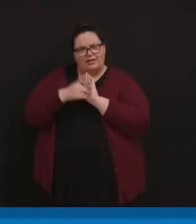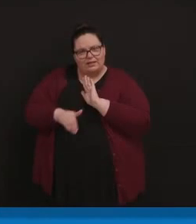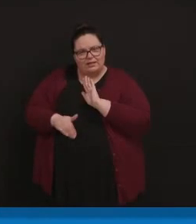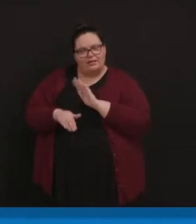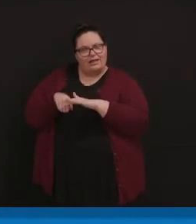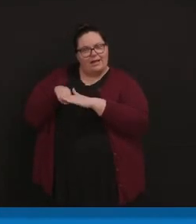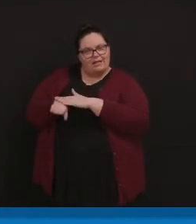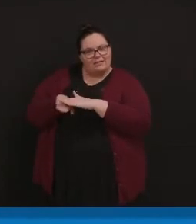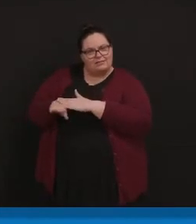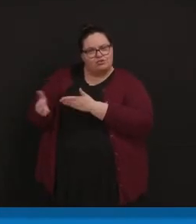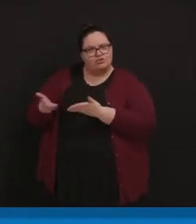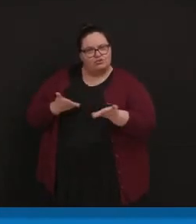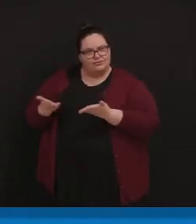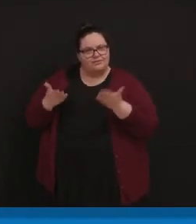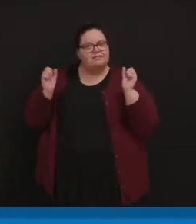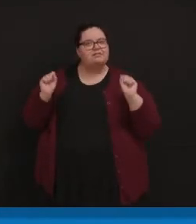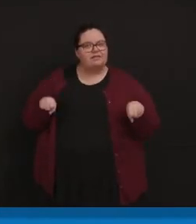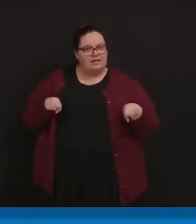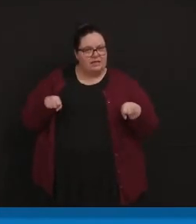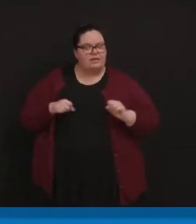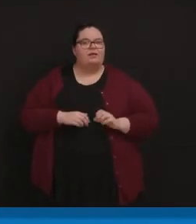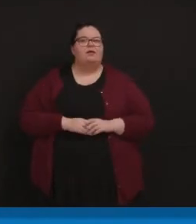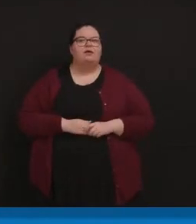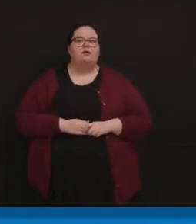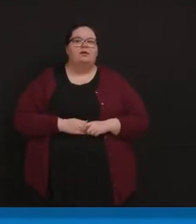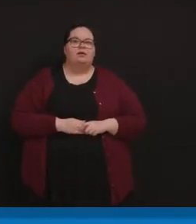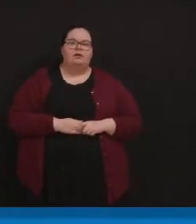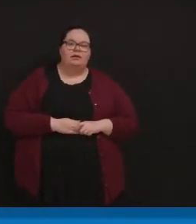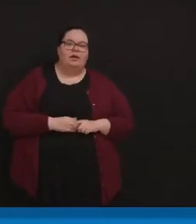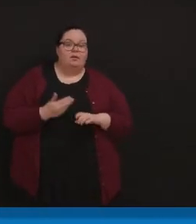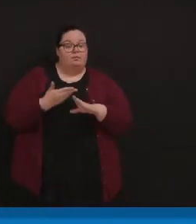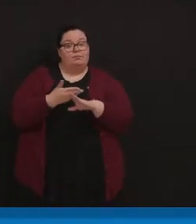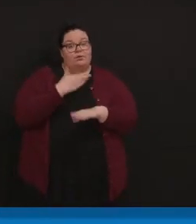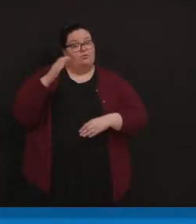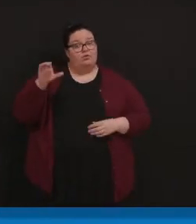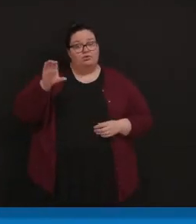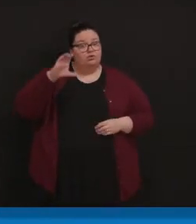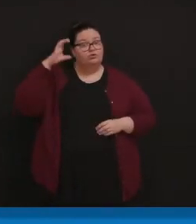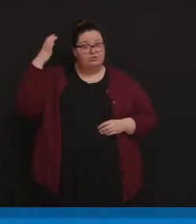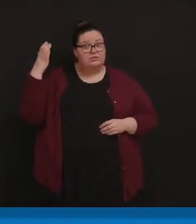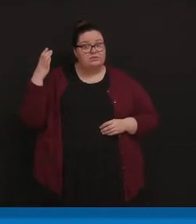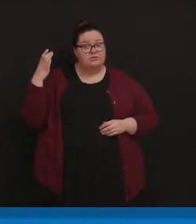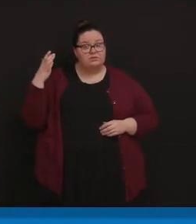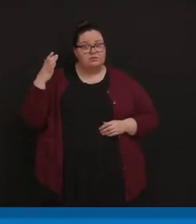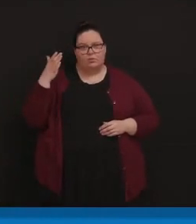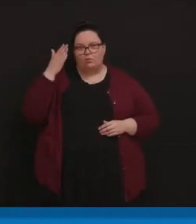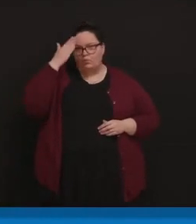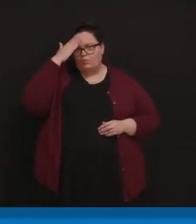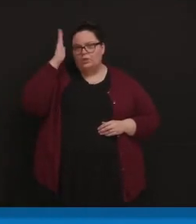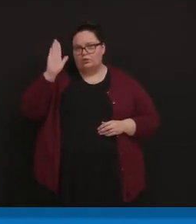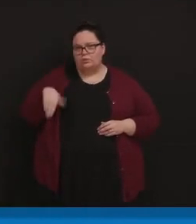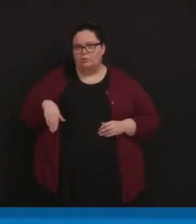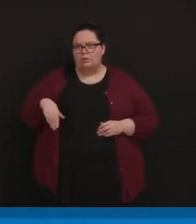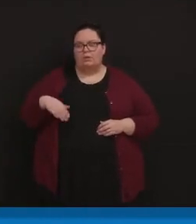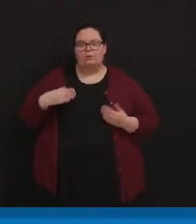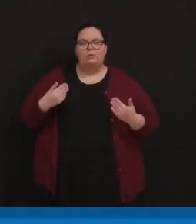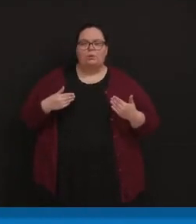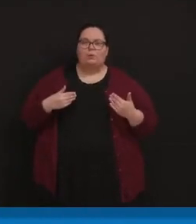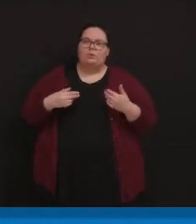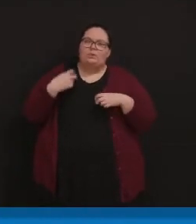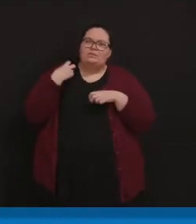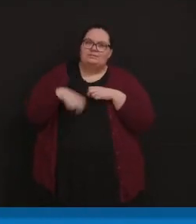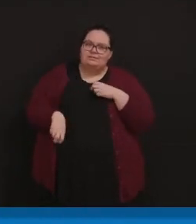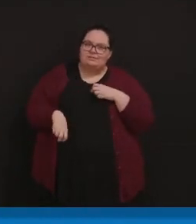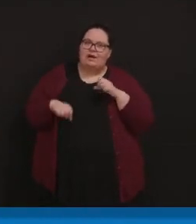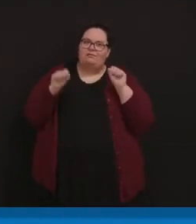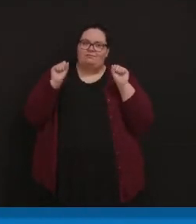terms of accessing services and help. And even before the Christmas holidays, we knew that that is a particularly bad time. Separate